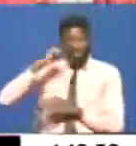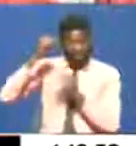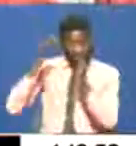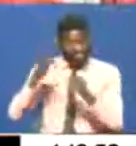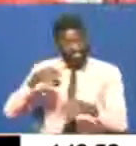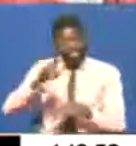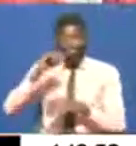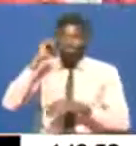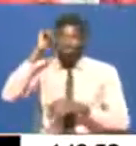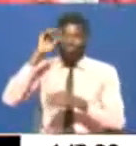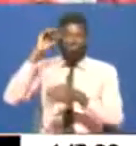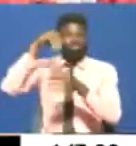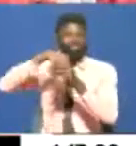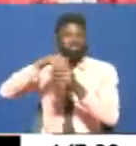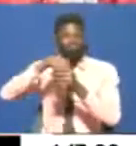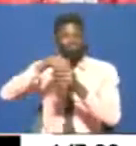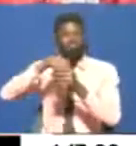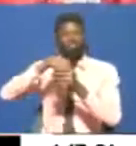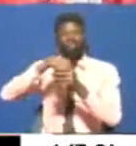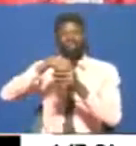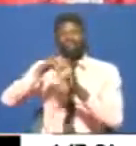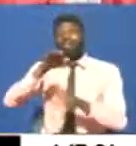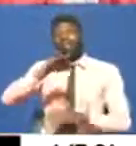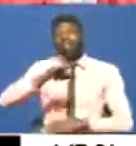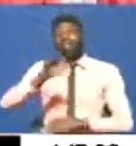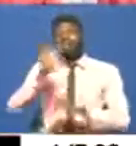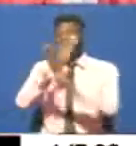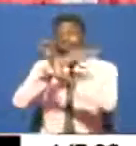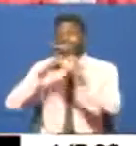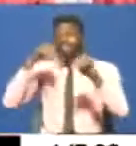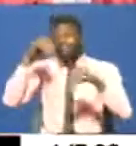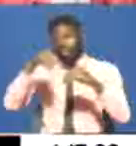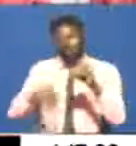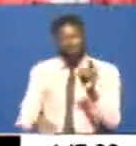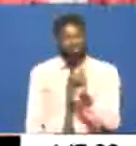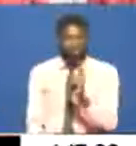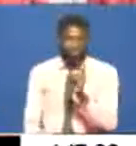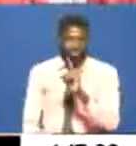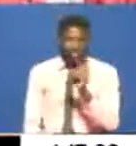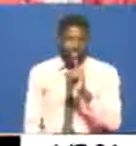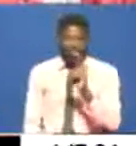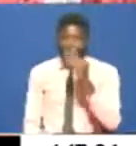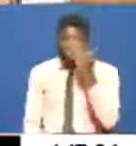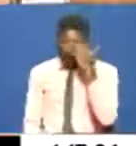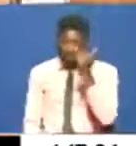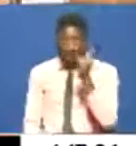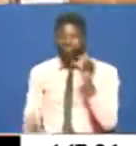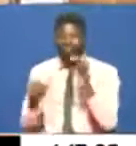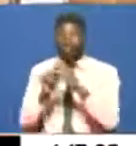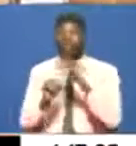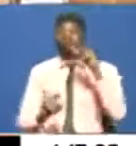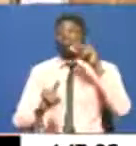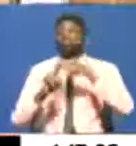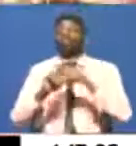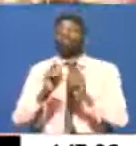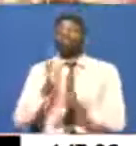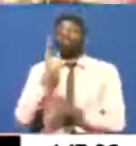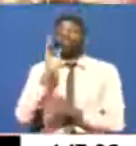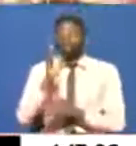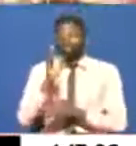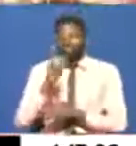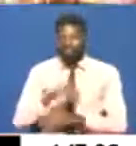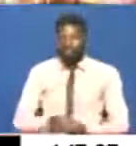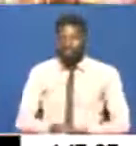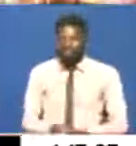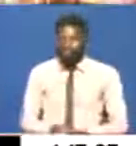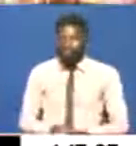the integrity of presidential elections, saying this will result to apathy in the crucial national exercise. Kwa